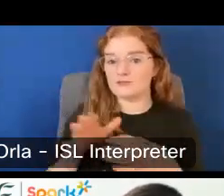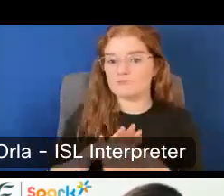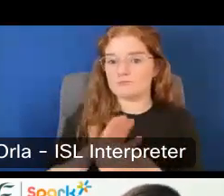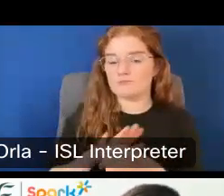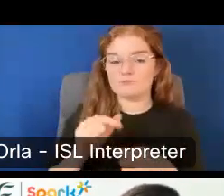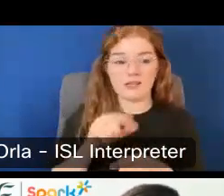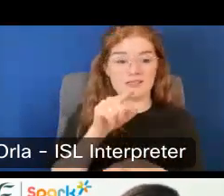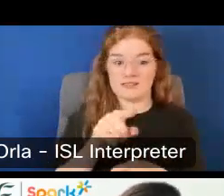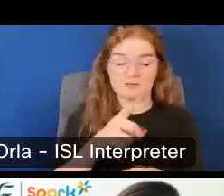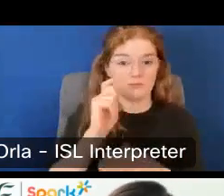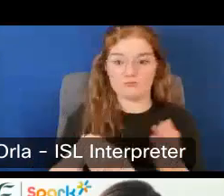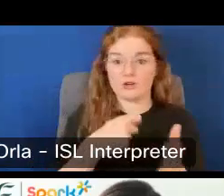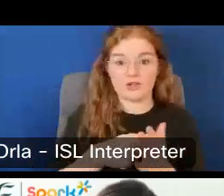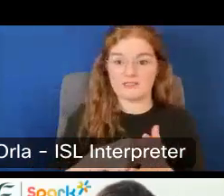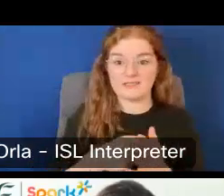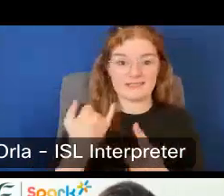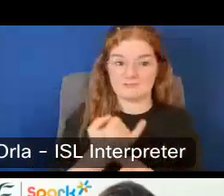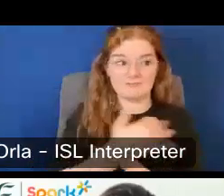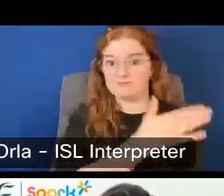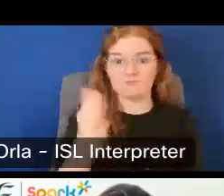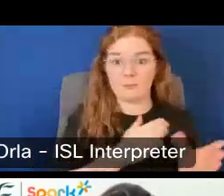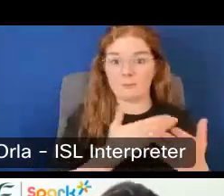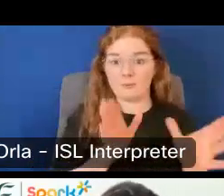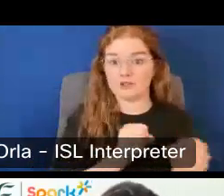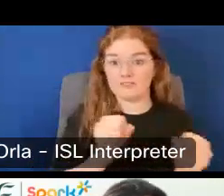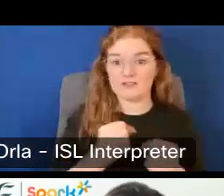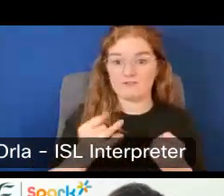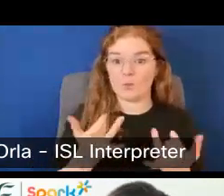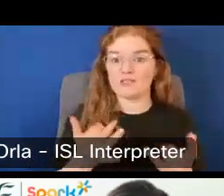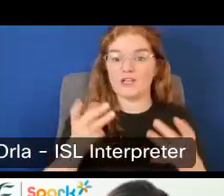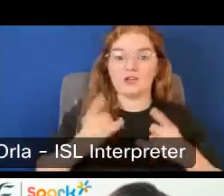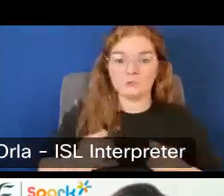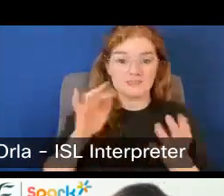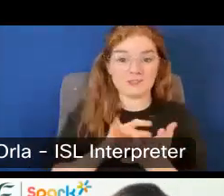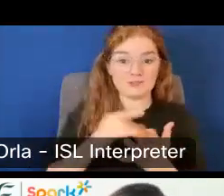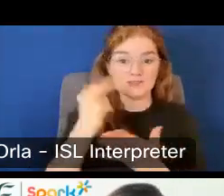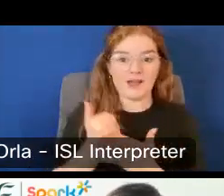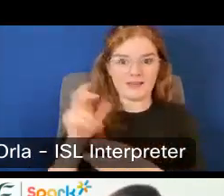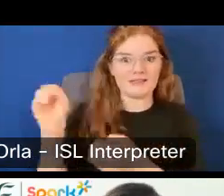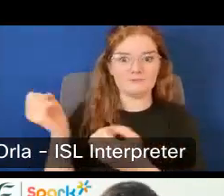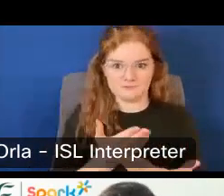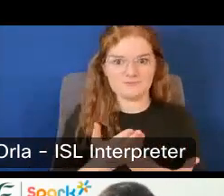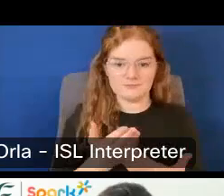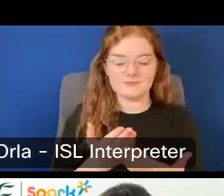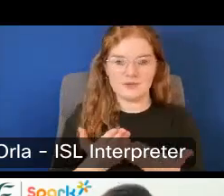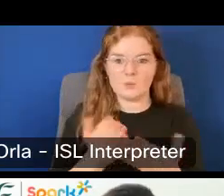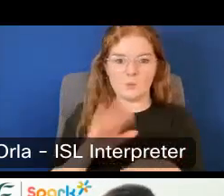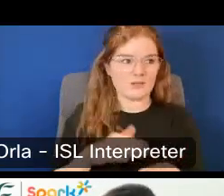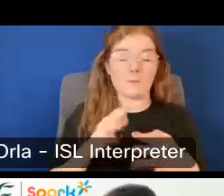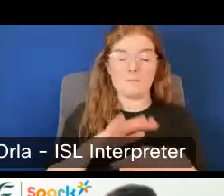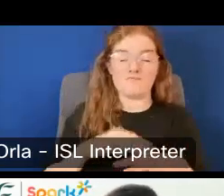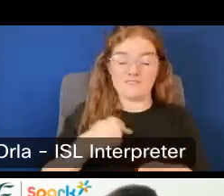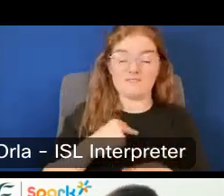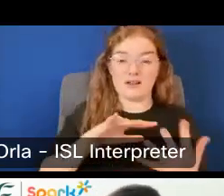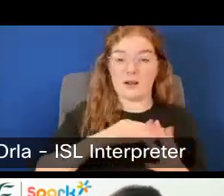been an initiative within all public services where human-centered design has been brought in to tackle the most complex problems